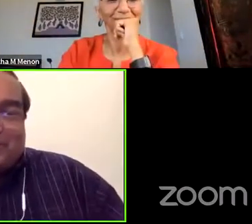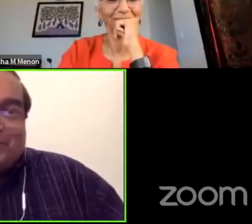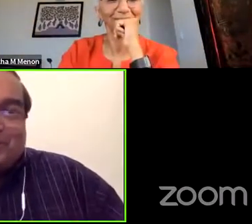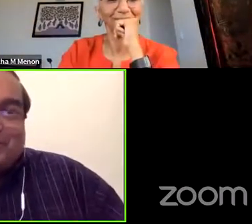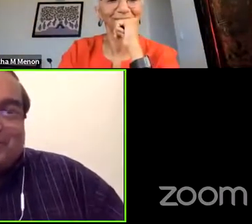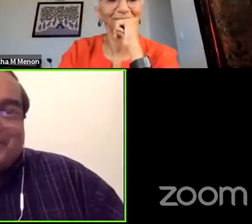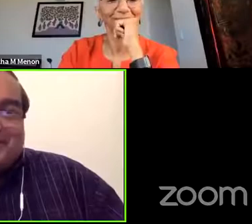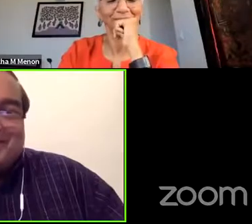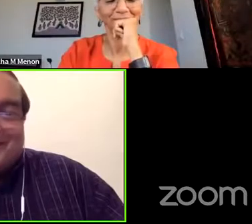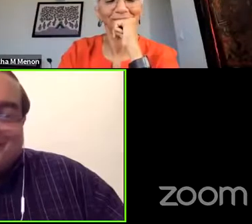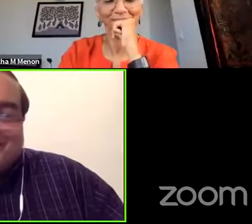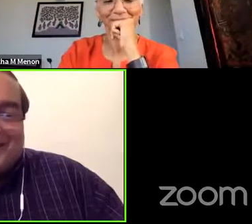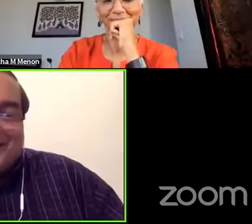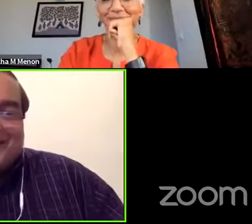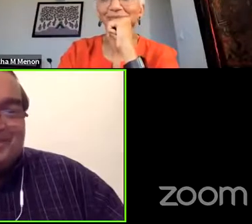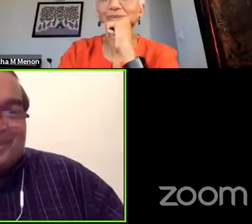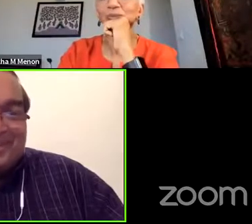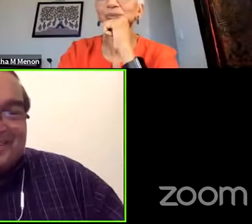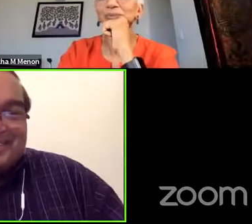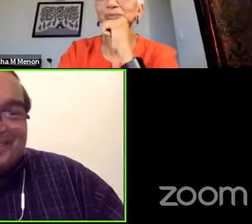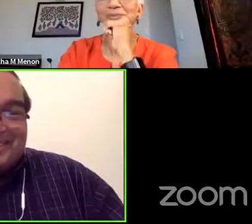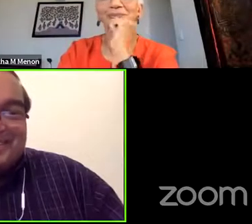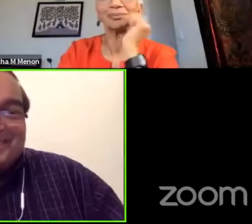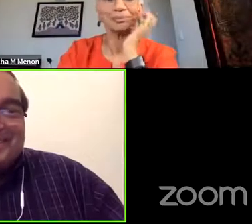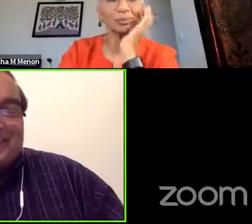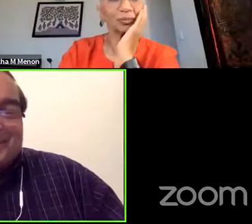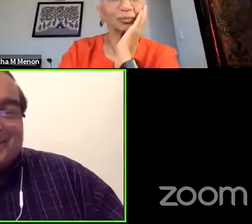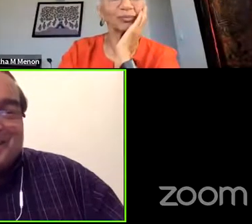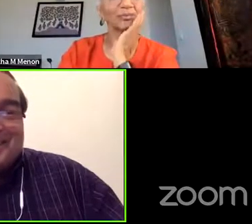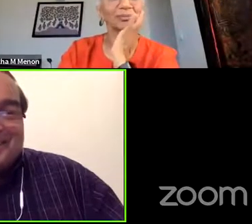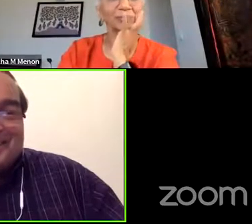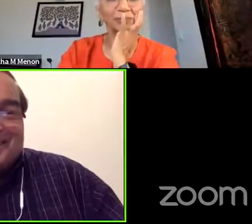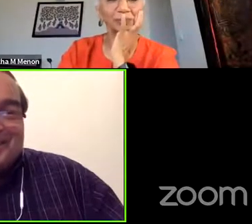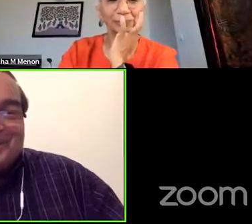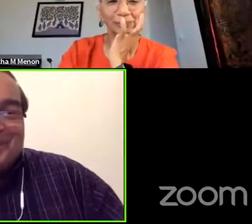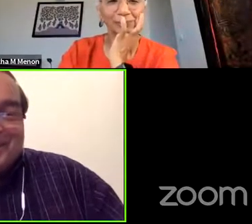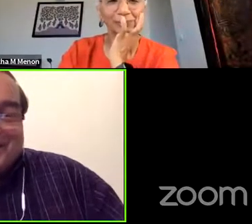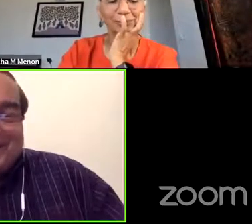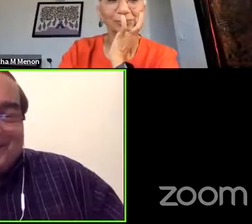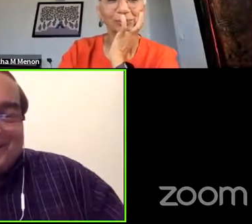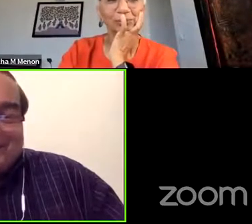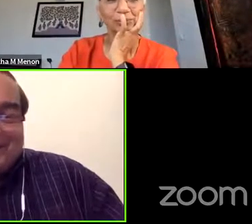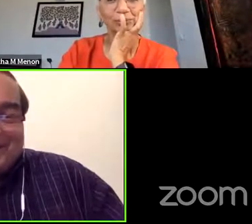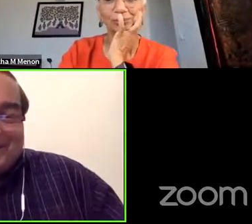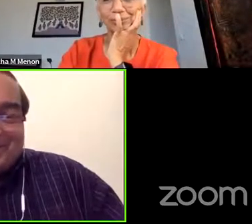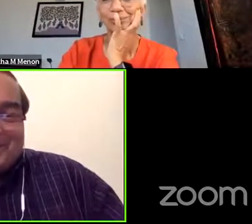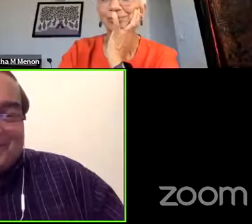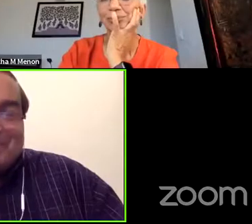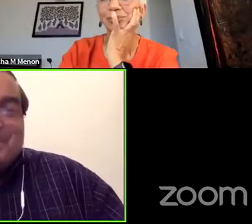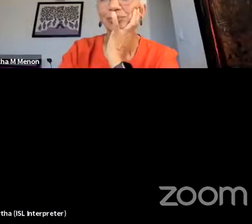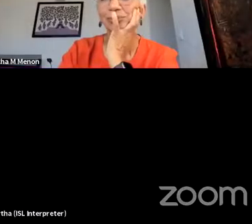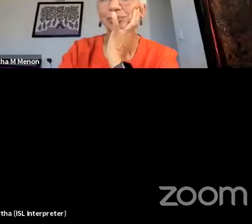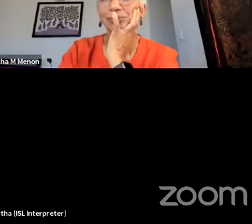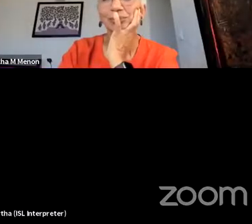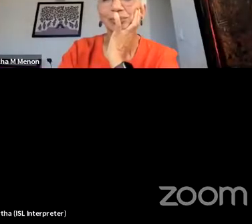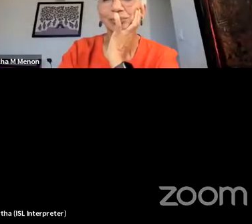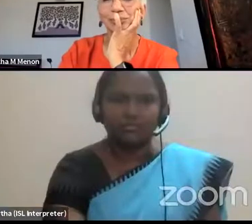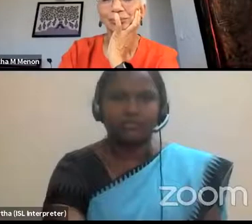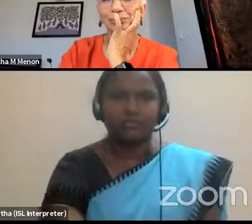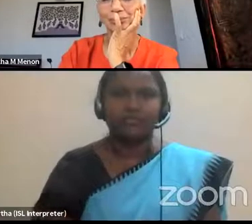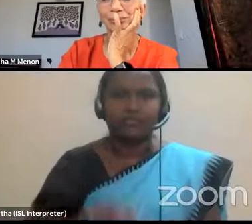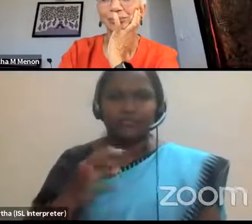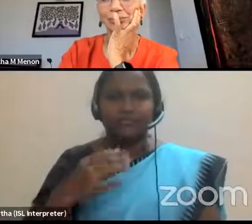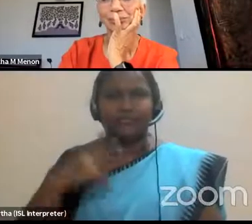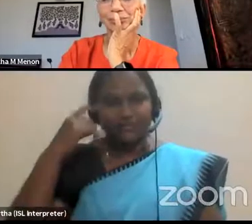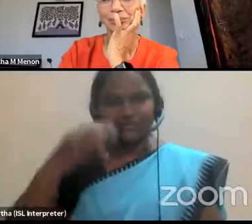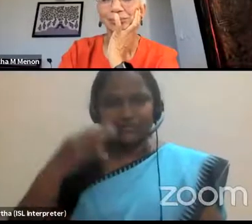Terrific. So, that was an exciting experience, Abhishek. I think, it really gives us a peek into the future